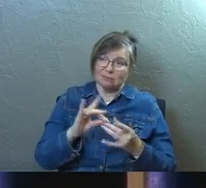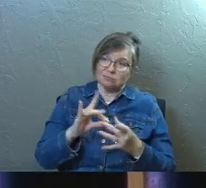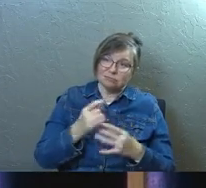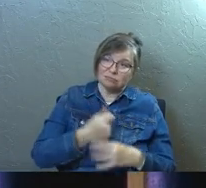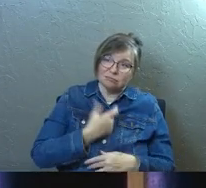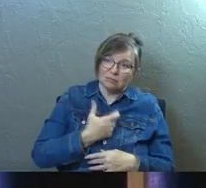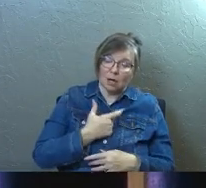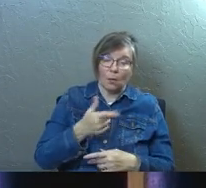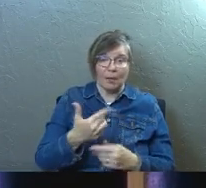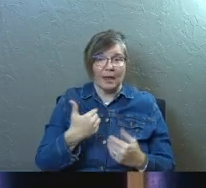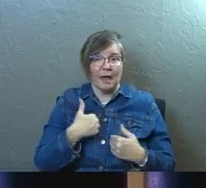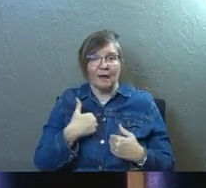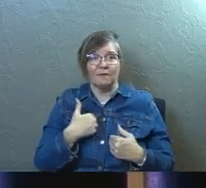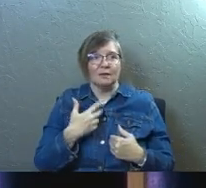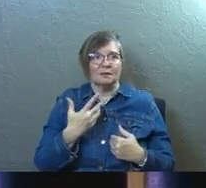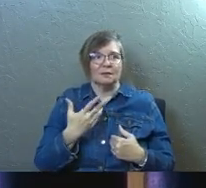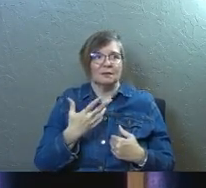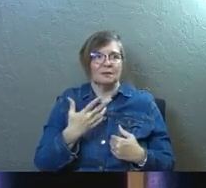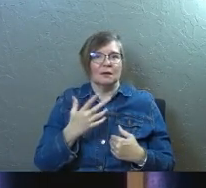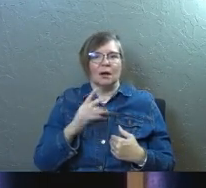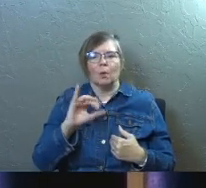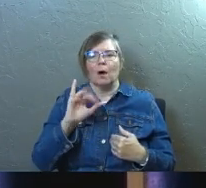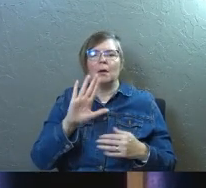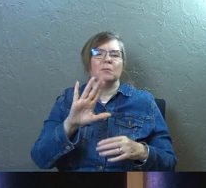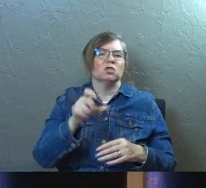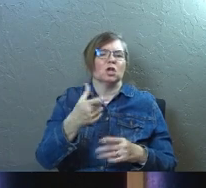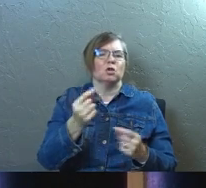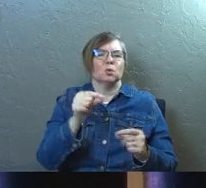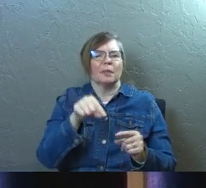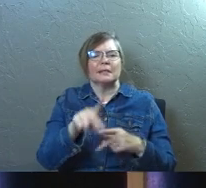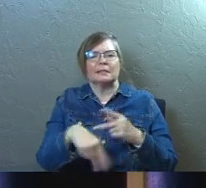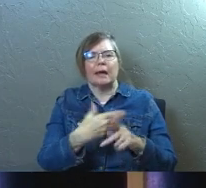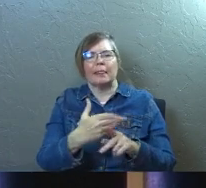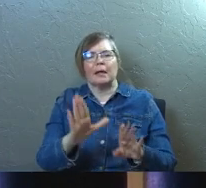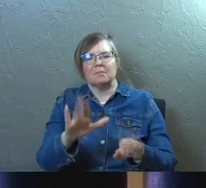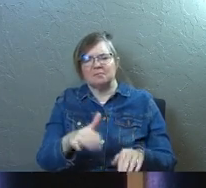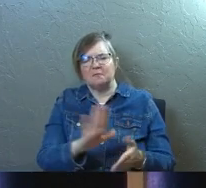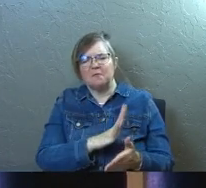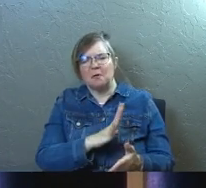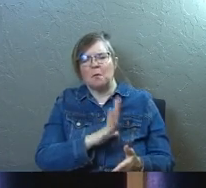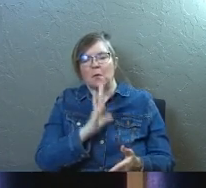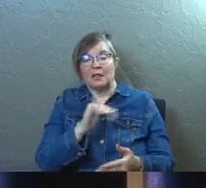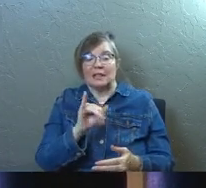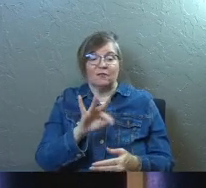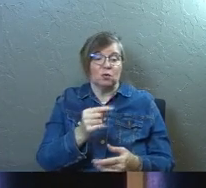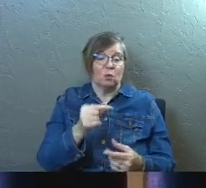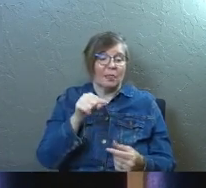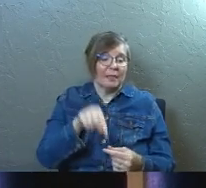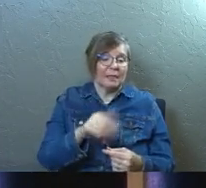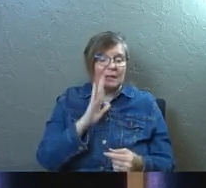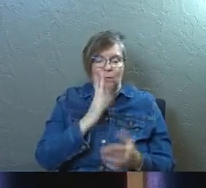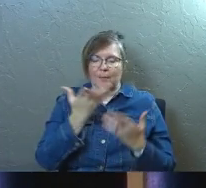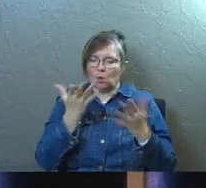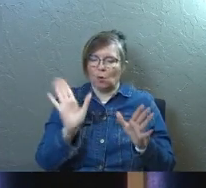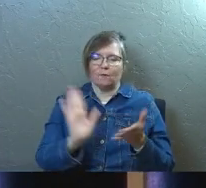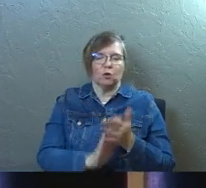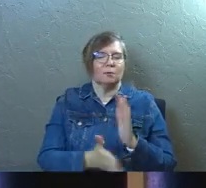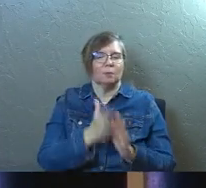about it. And what they've got is a just do this kind of mentality with you. And they're saying, if you just do this, it'd be